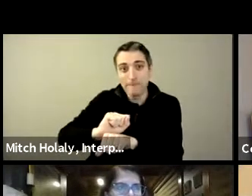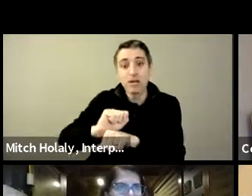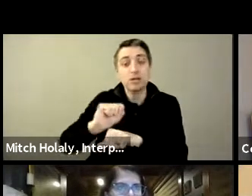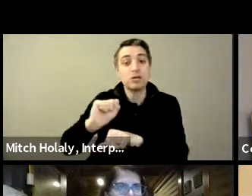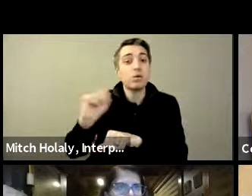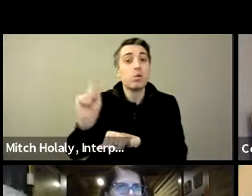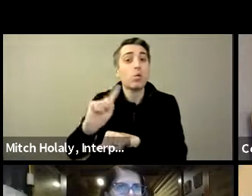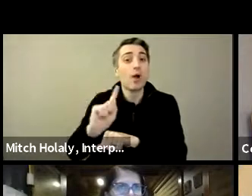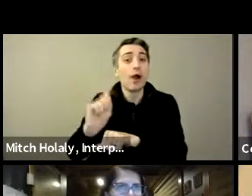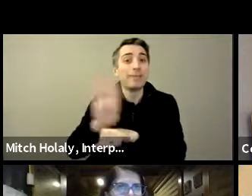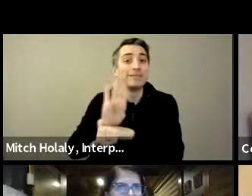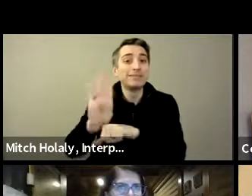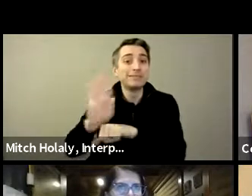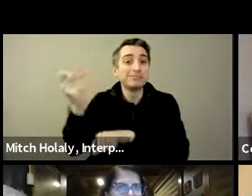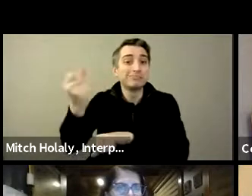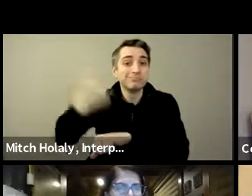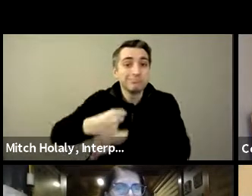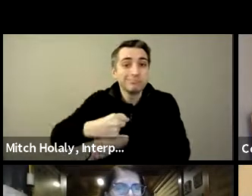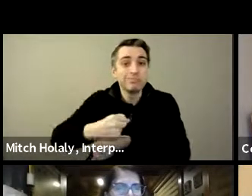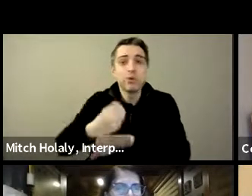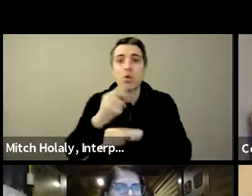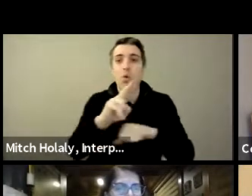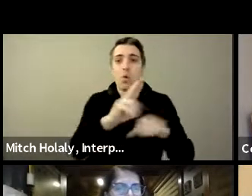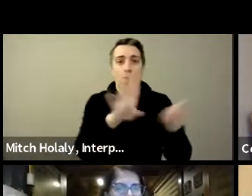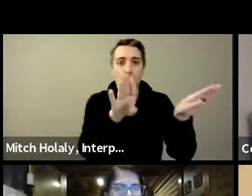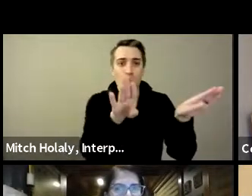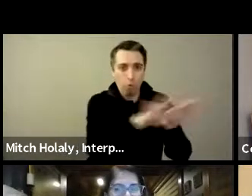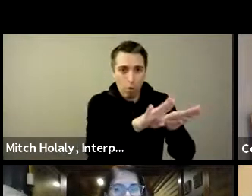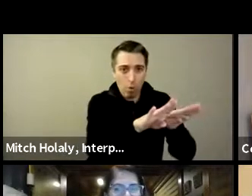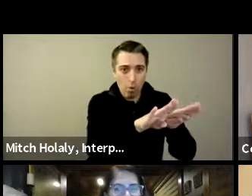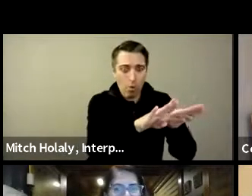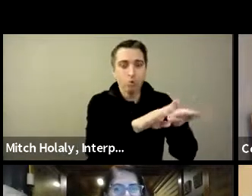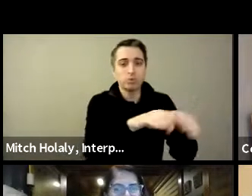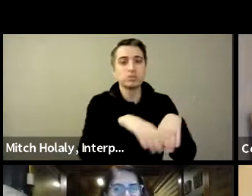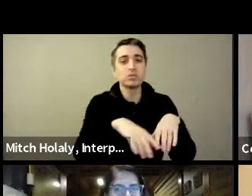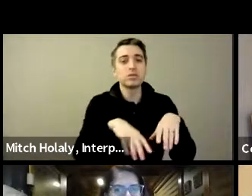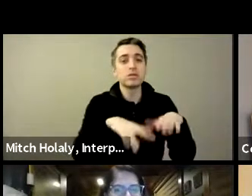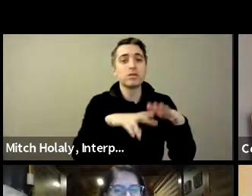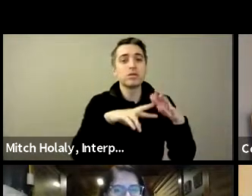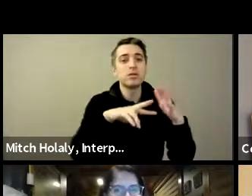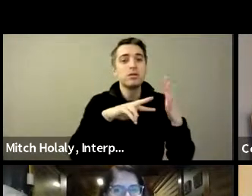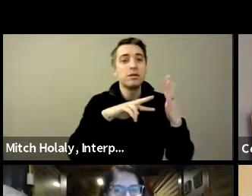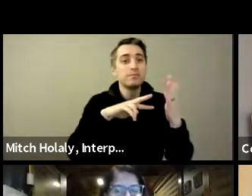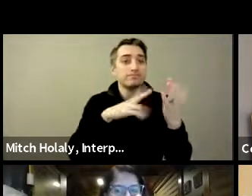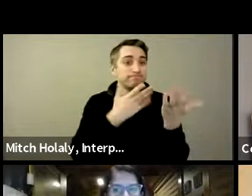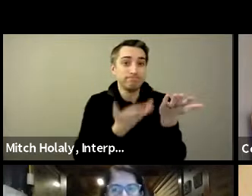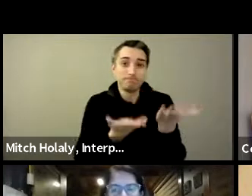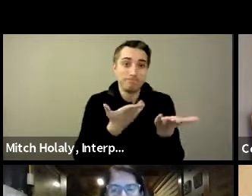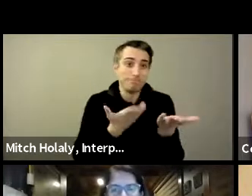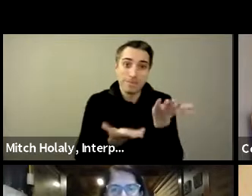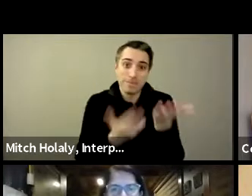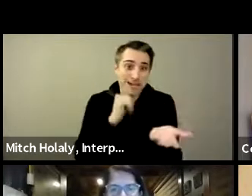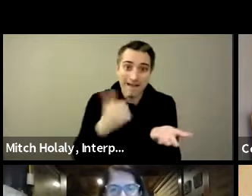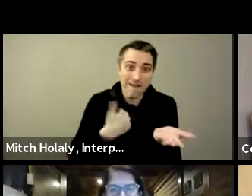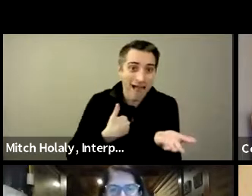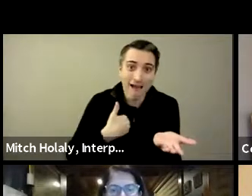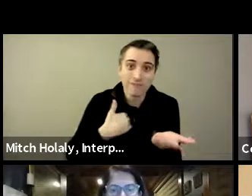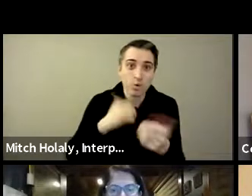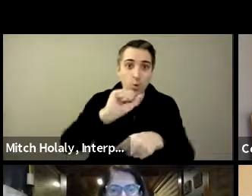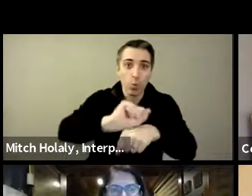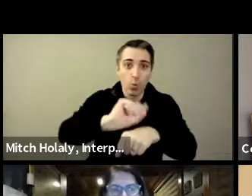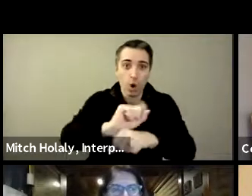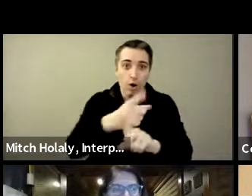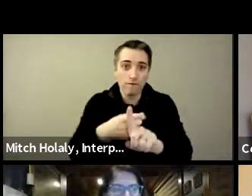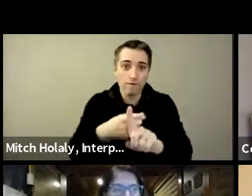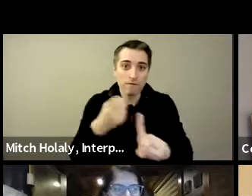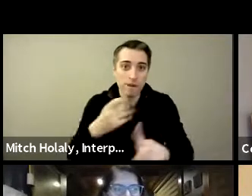or dramatically decreased for a while and did not necessarily have work from home options to them.